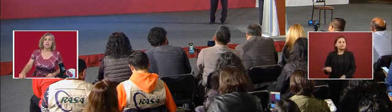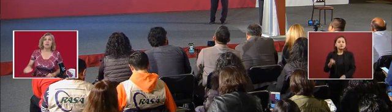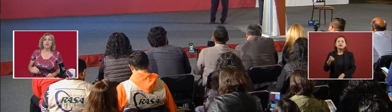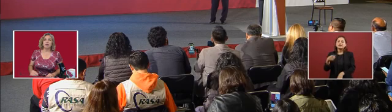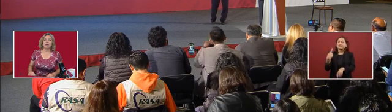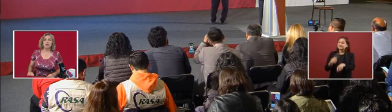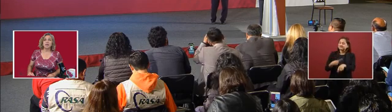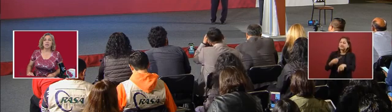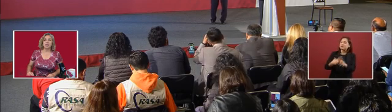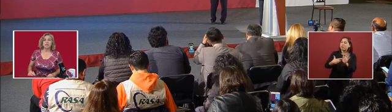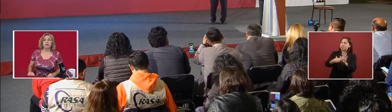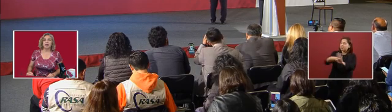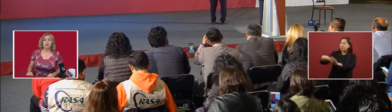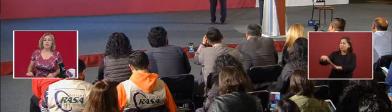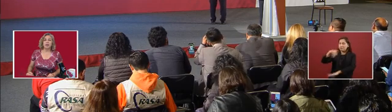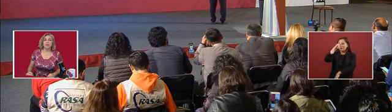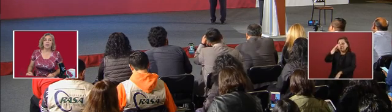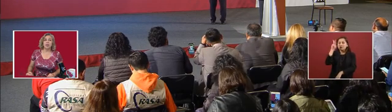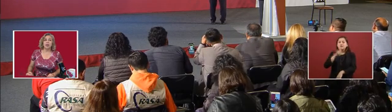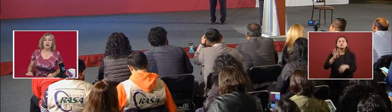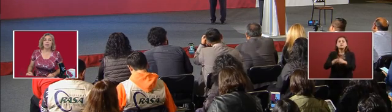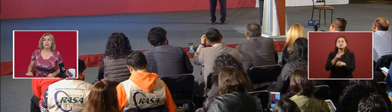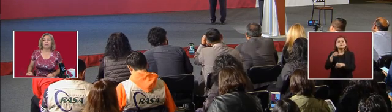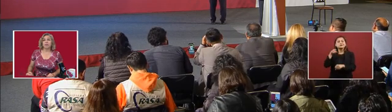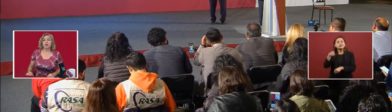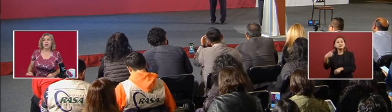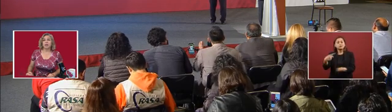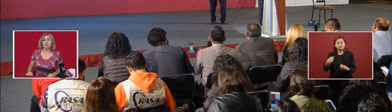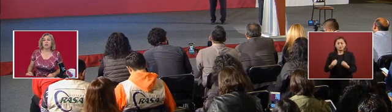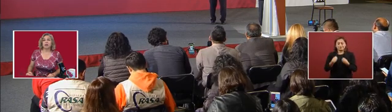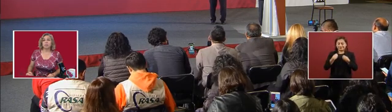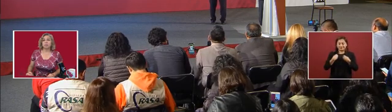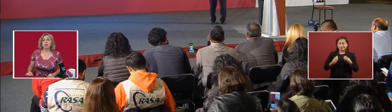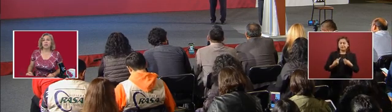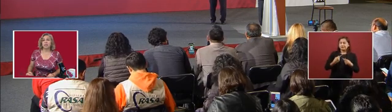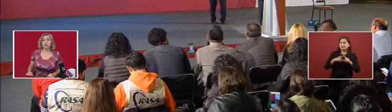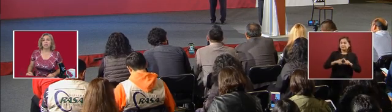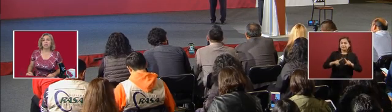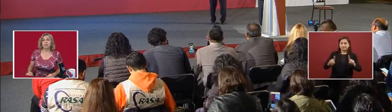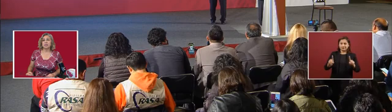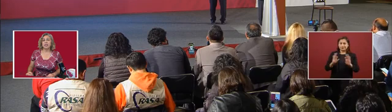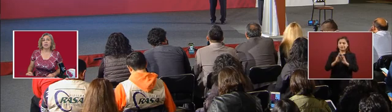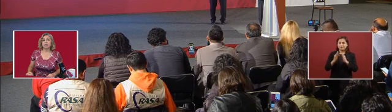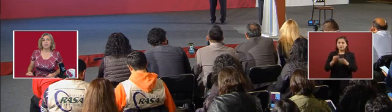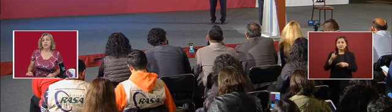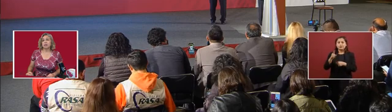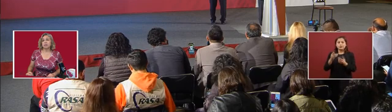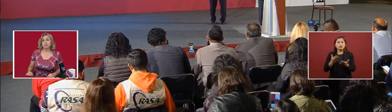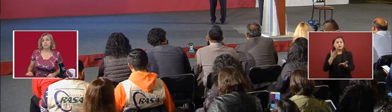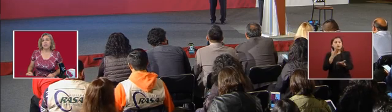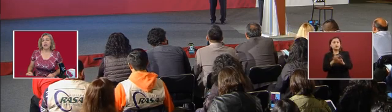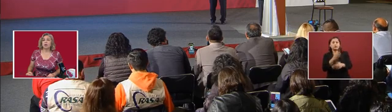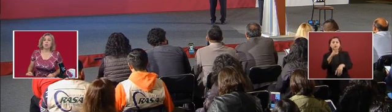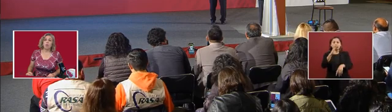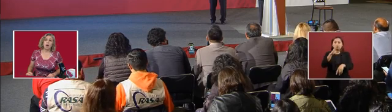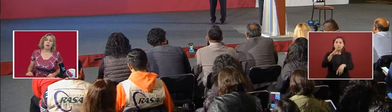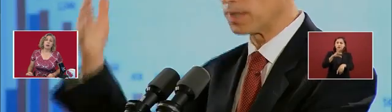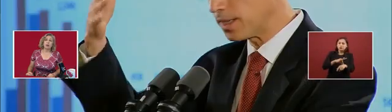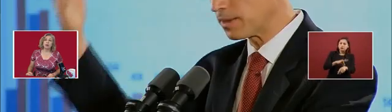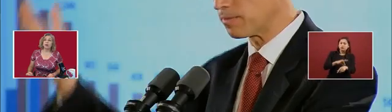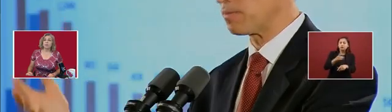economical areas, it has to do with social justice. Because why is it that